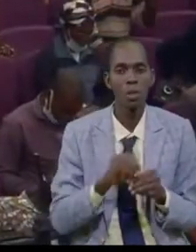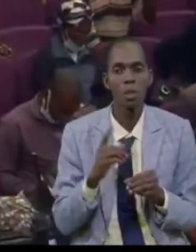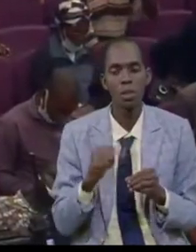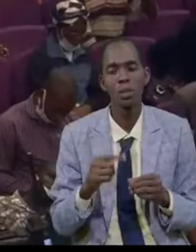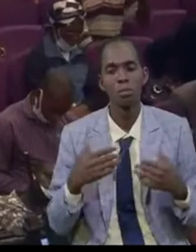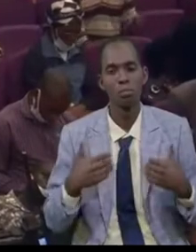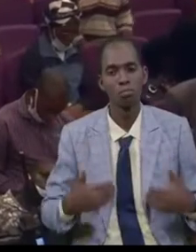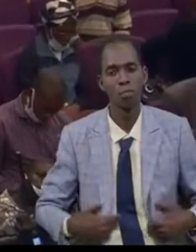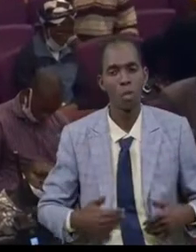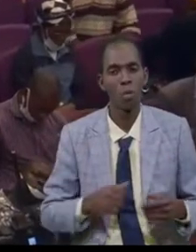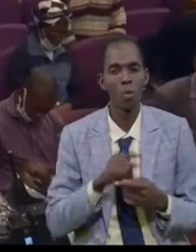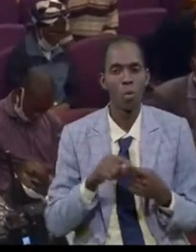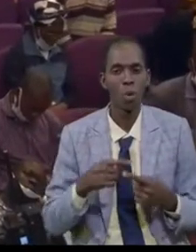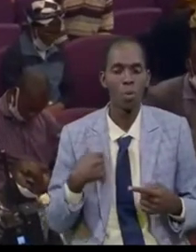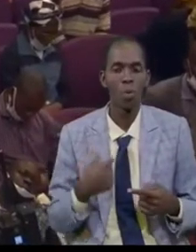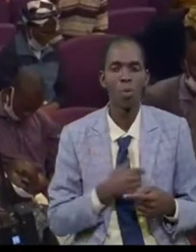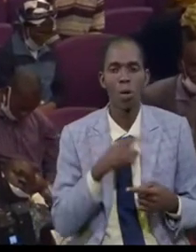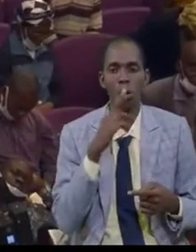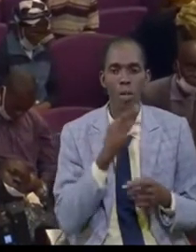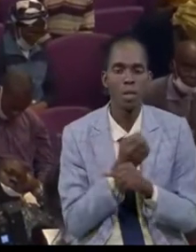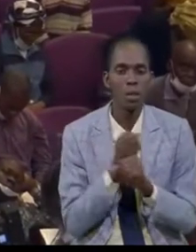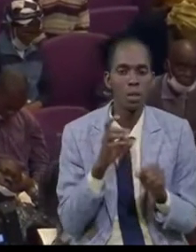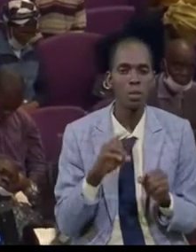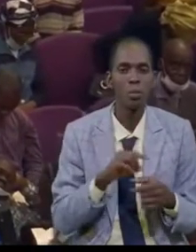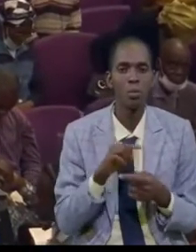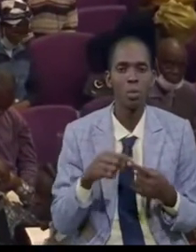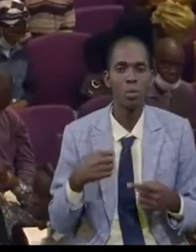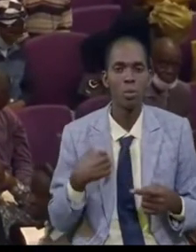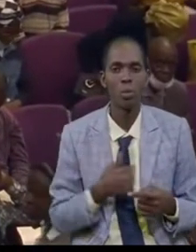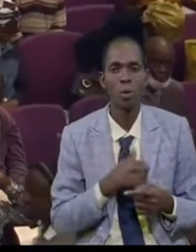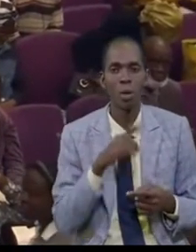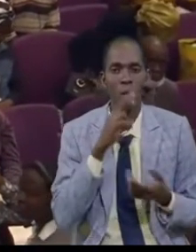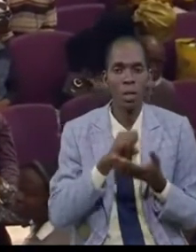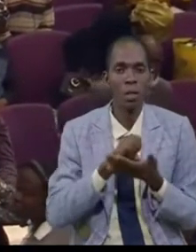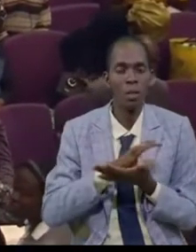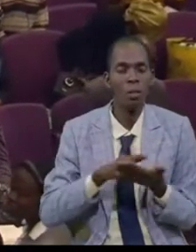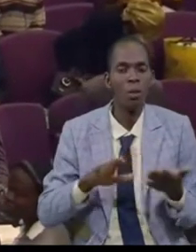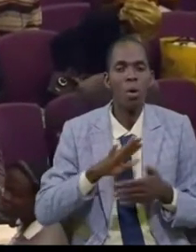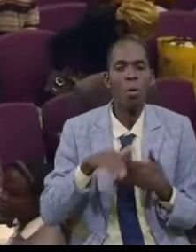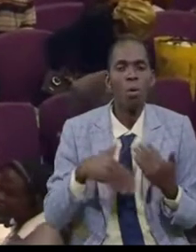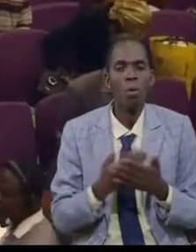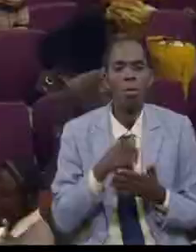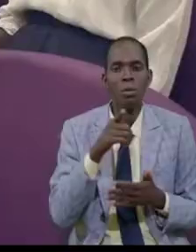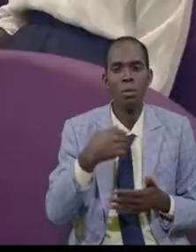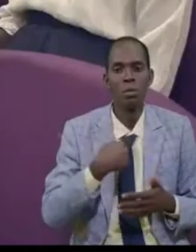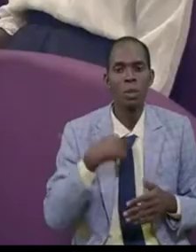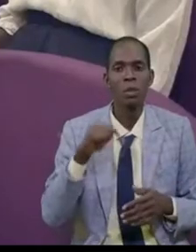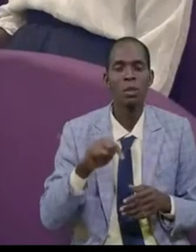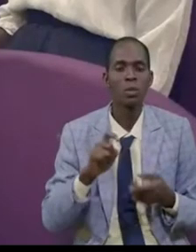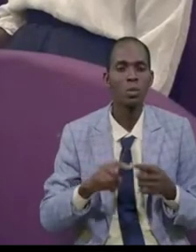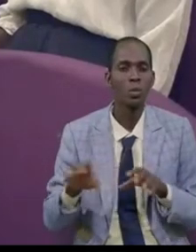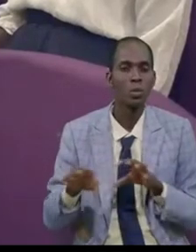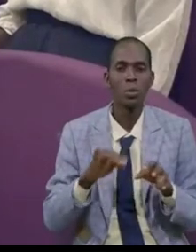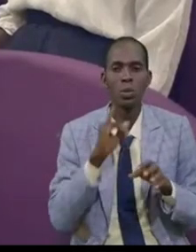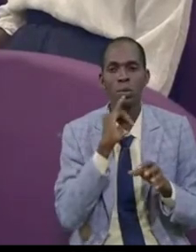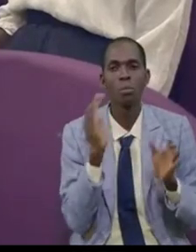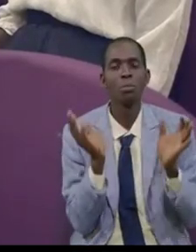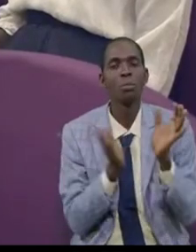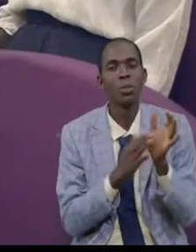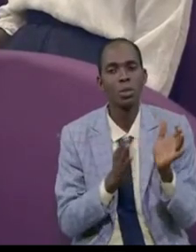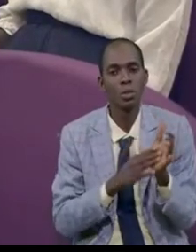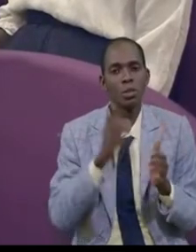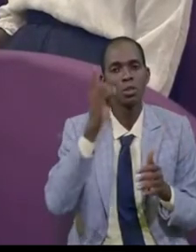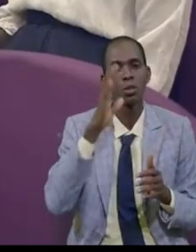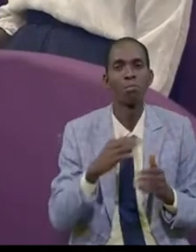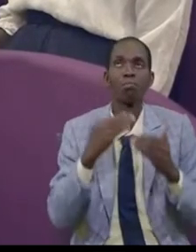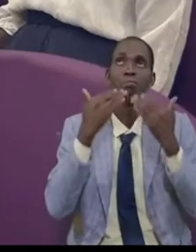When we're saved, when we're sanctified, all we need to do is to be praising God, thanking God, not comparing,